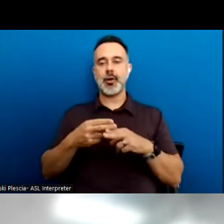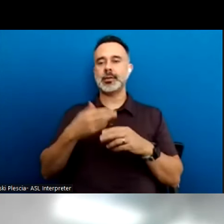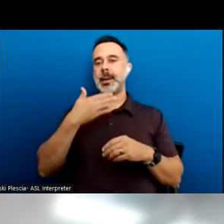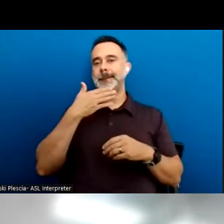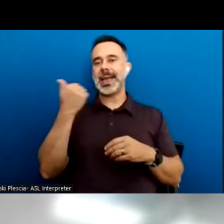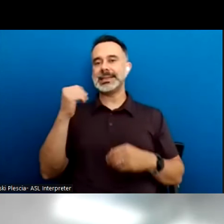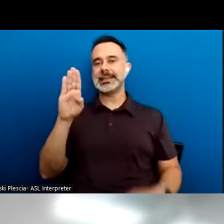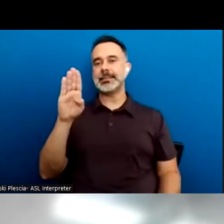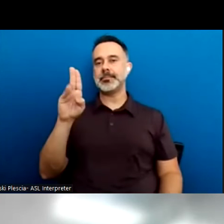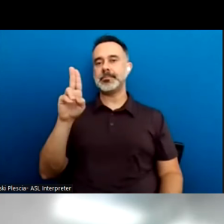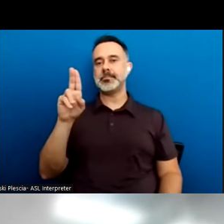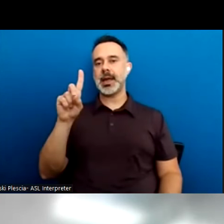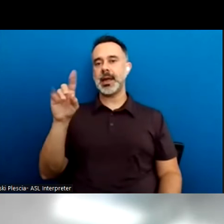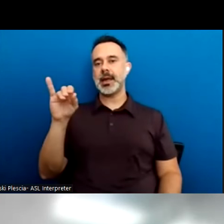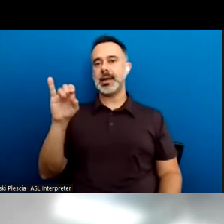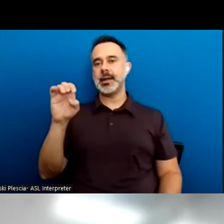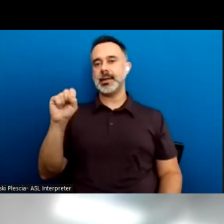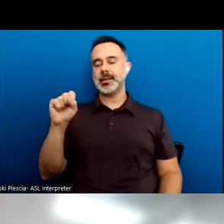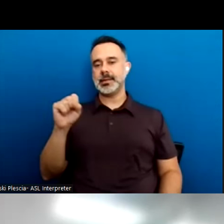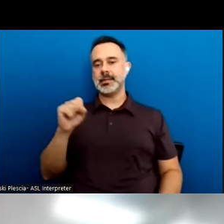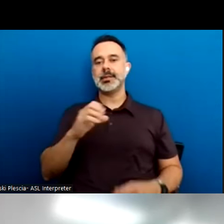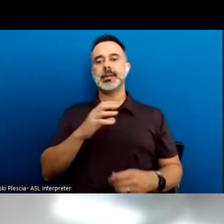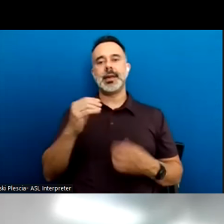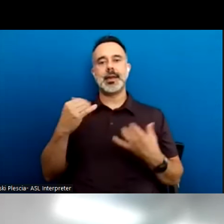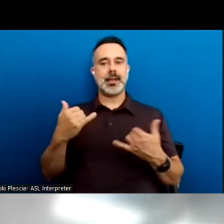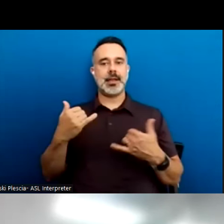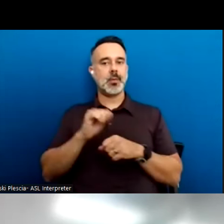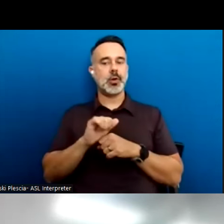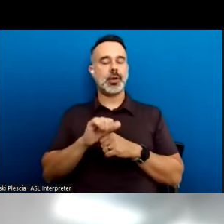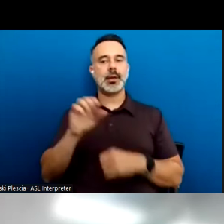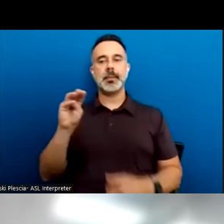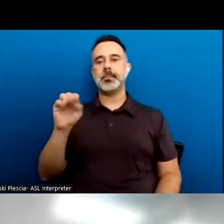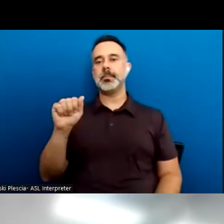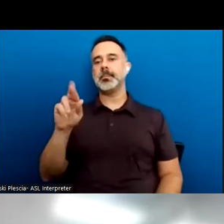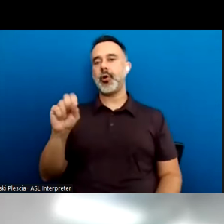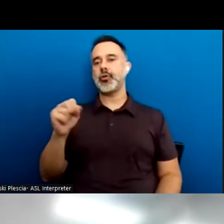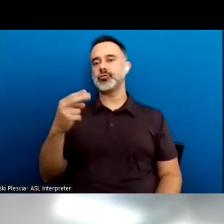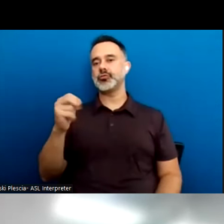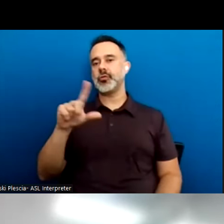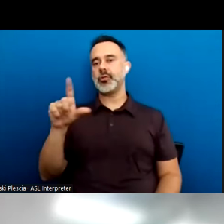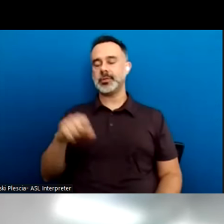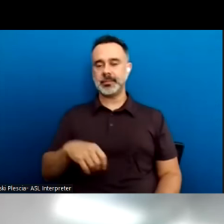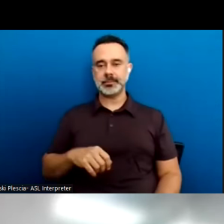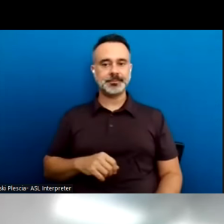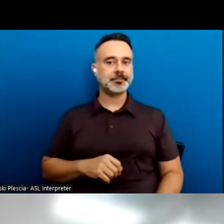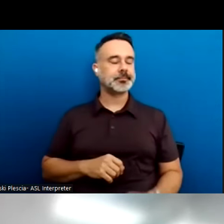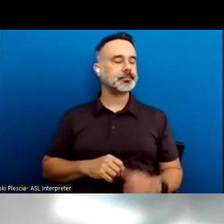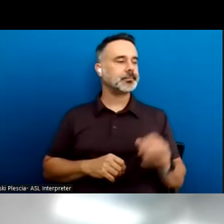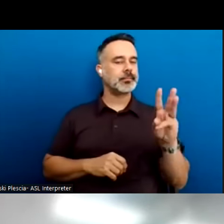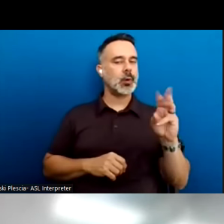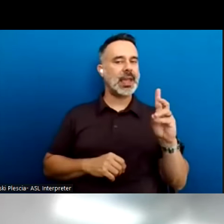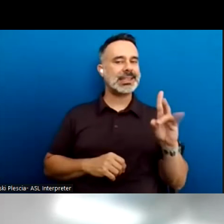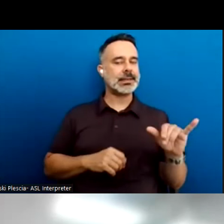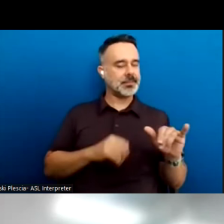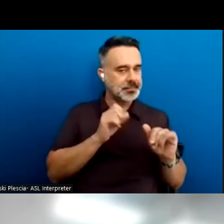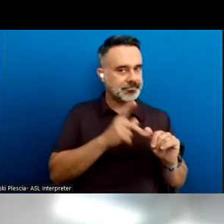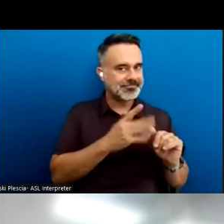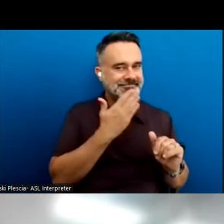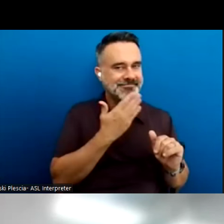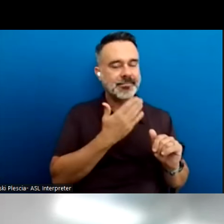and I'm working at Marshall's. Thank you, Jaya. So if you don't mind, can you tell